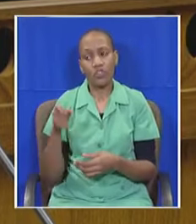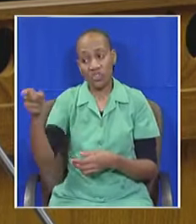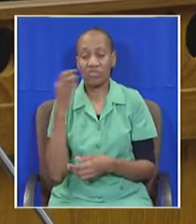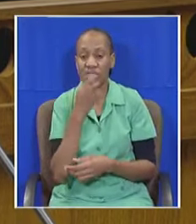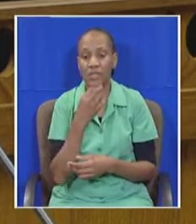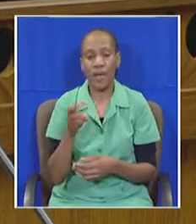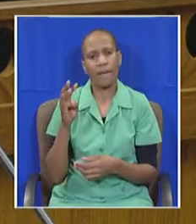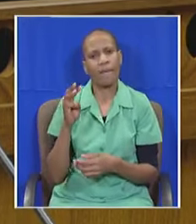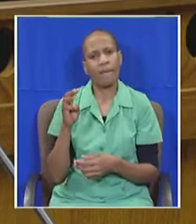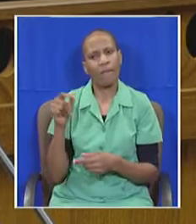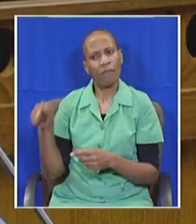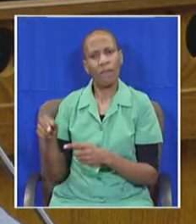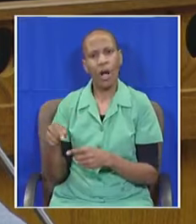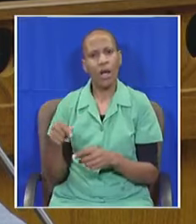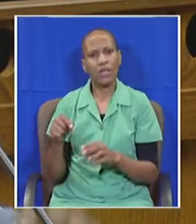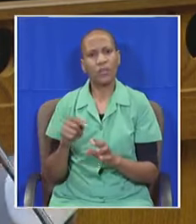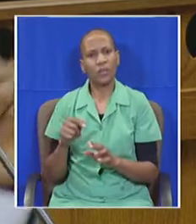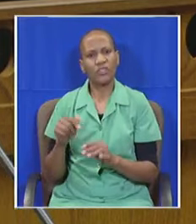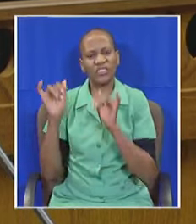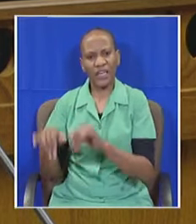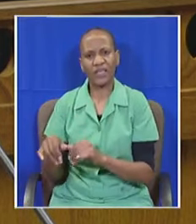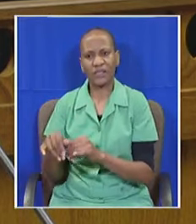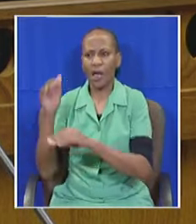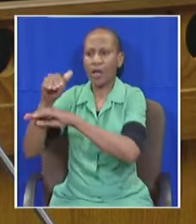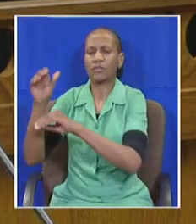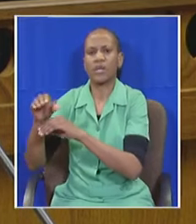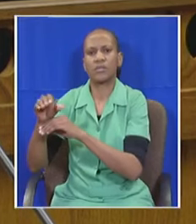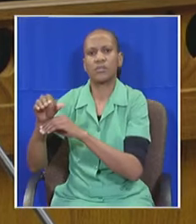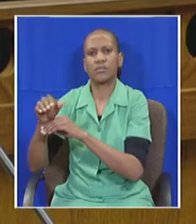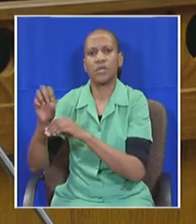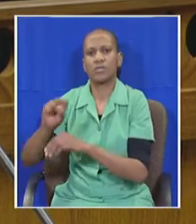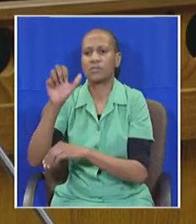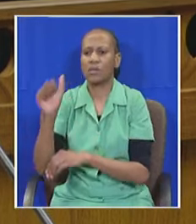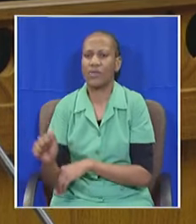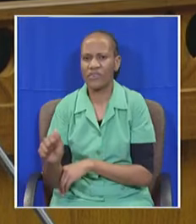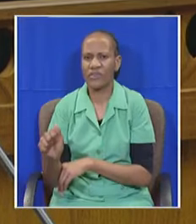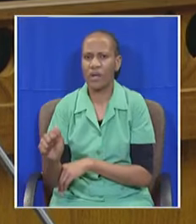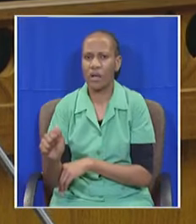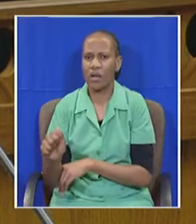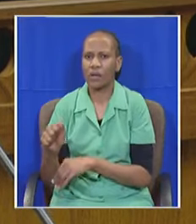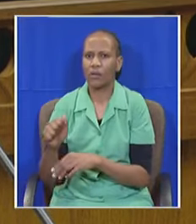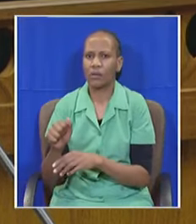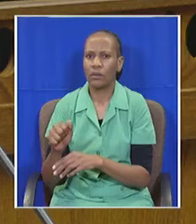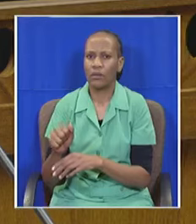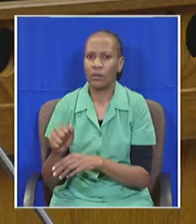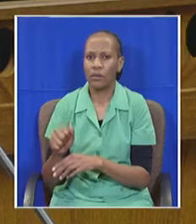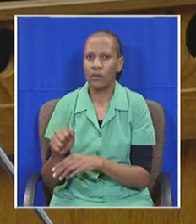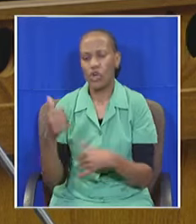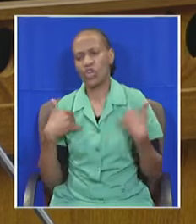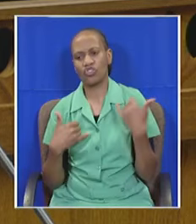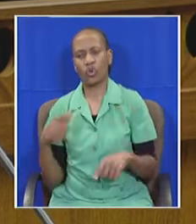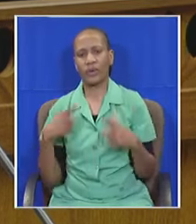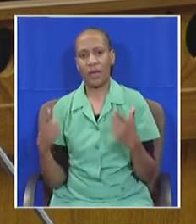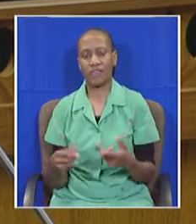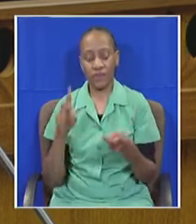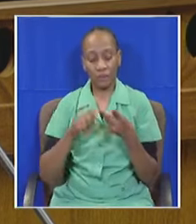exile, is actually blasphemous. To suggest that people like Patrick Chamusa, who was deployed into the country to